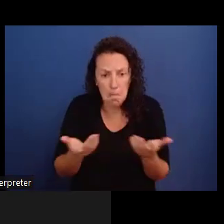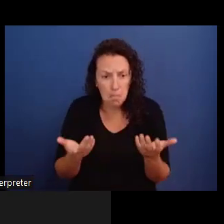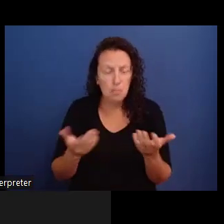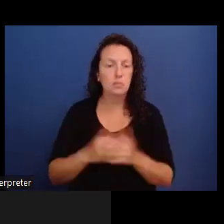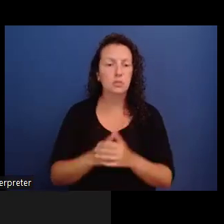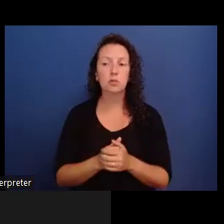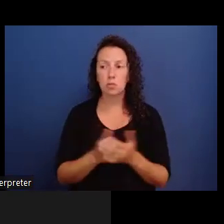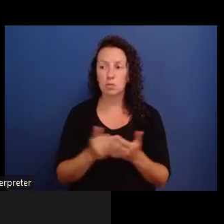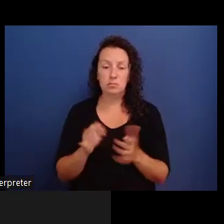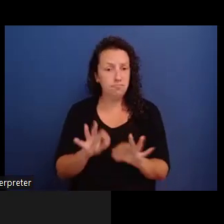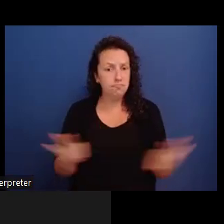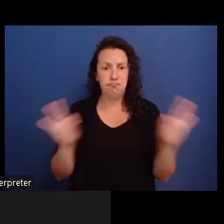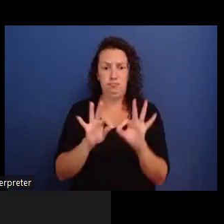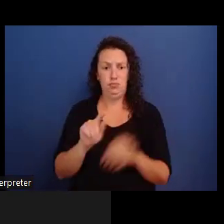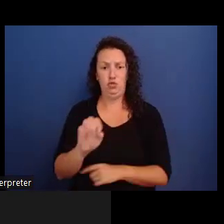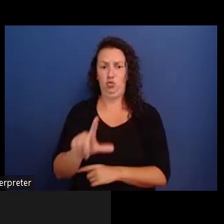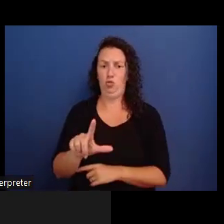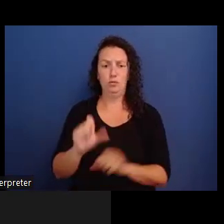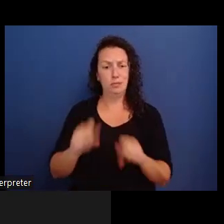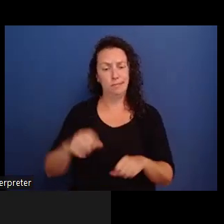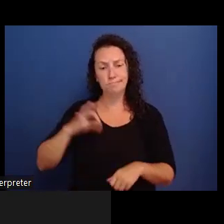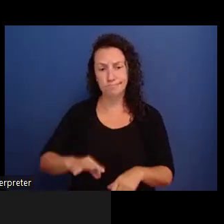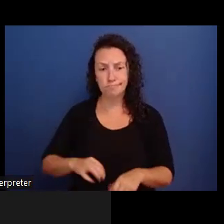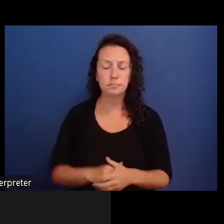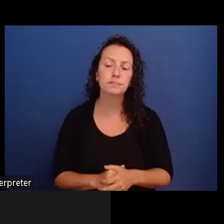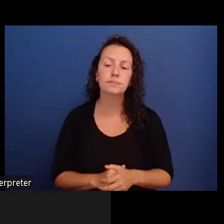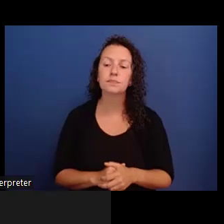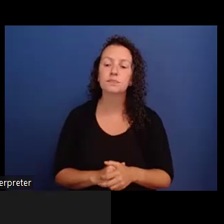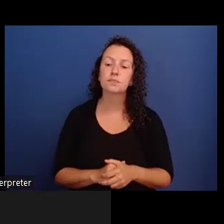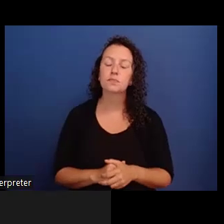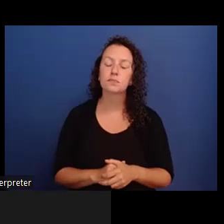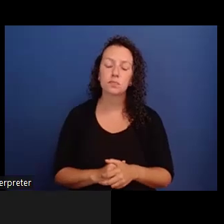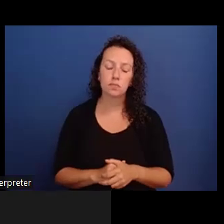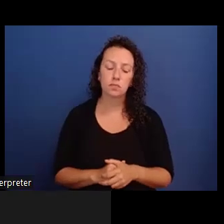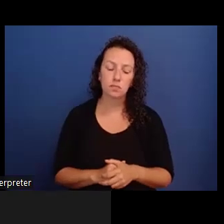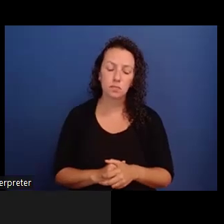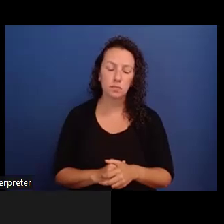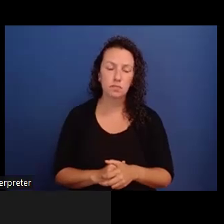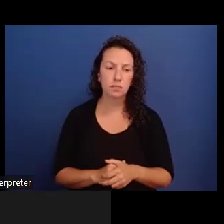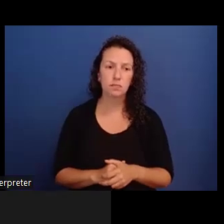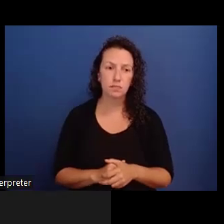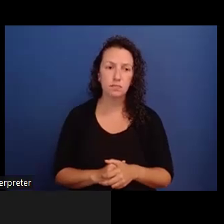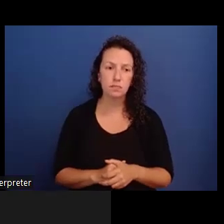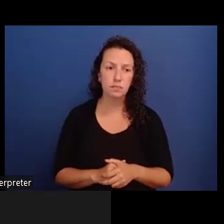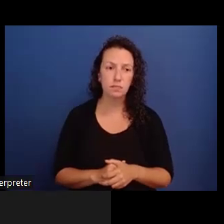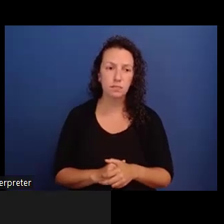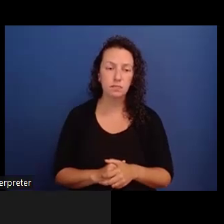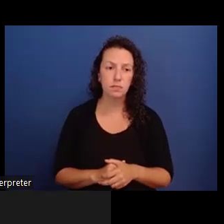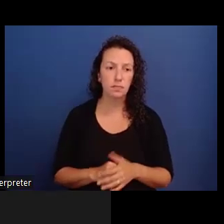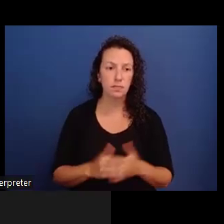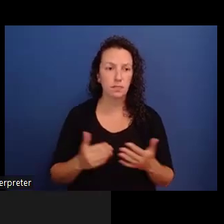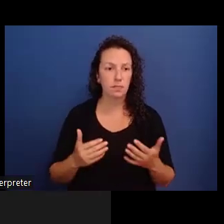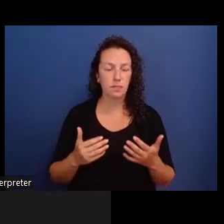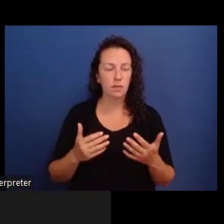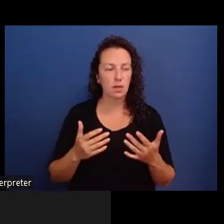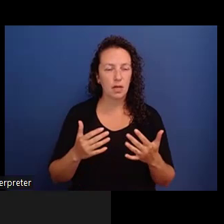of valuable tool. Um, and I think since like I knew that we're doing this right,